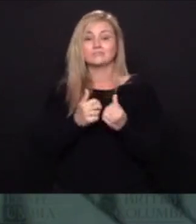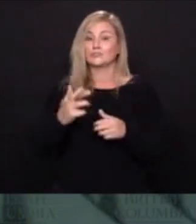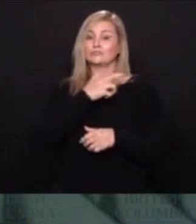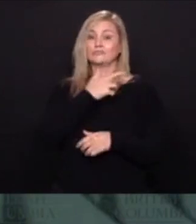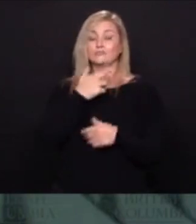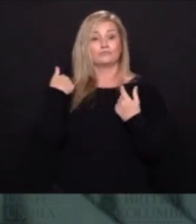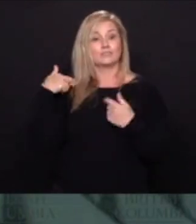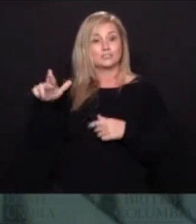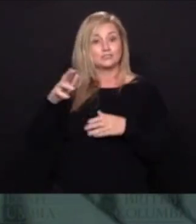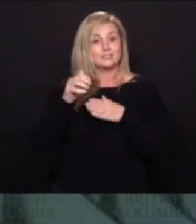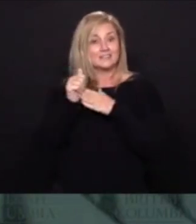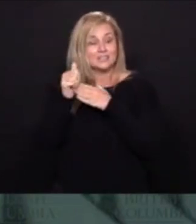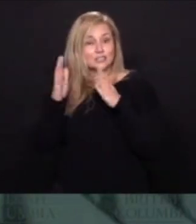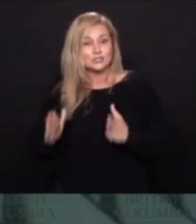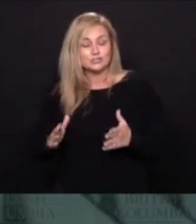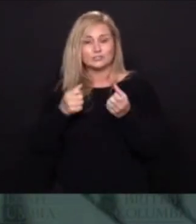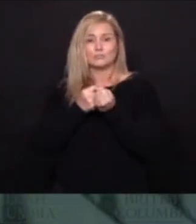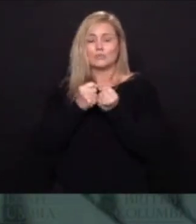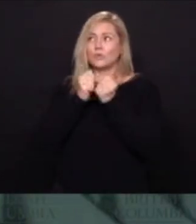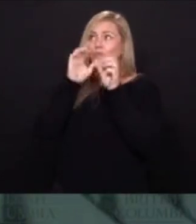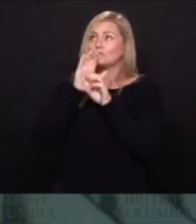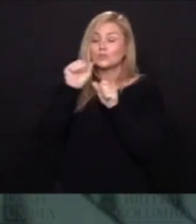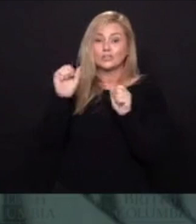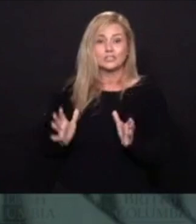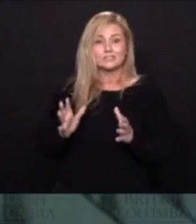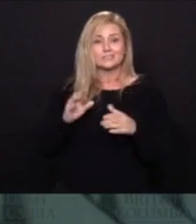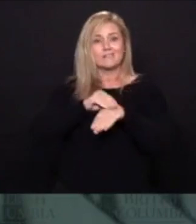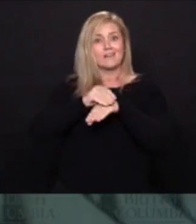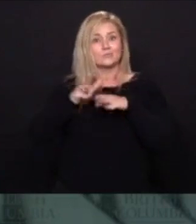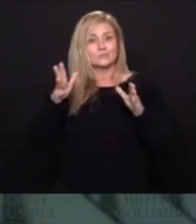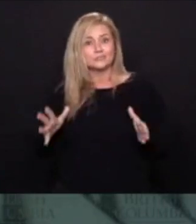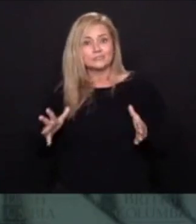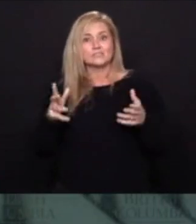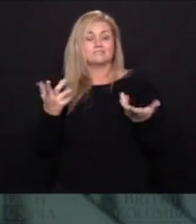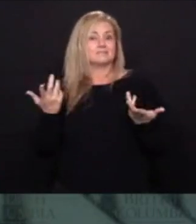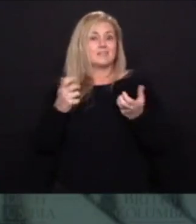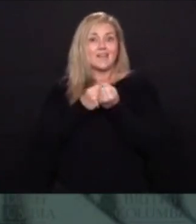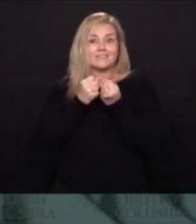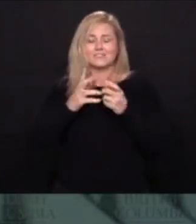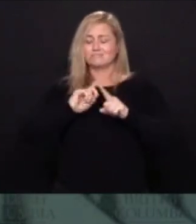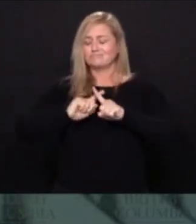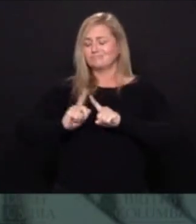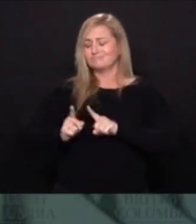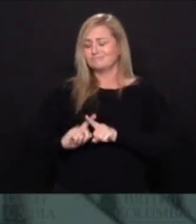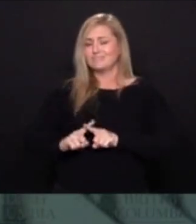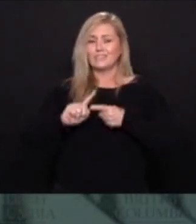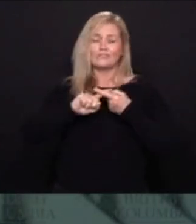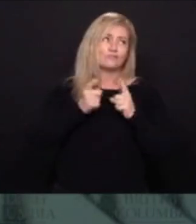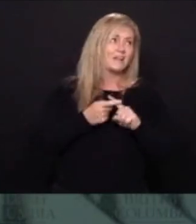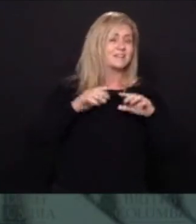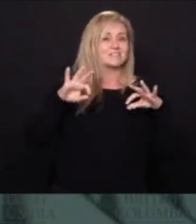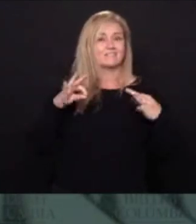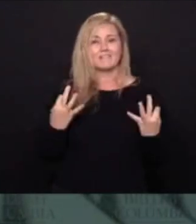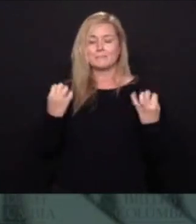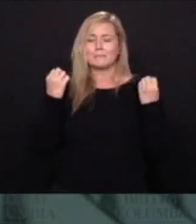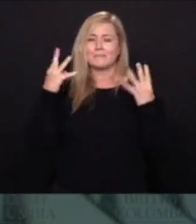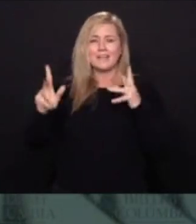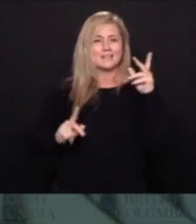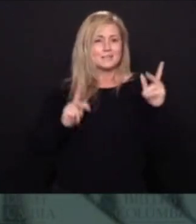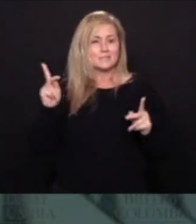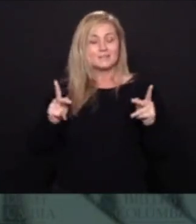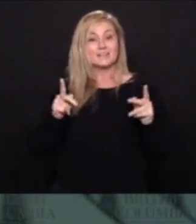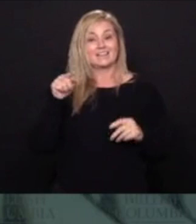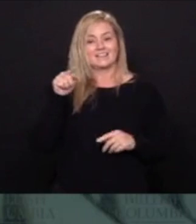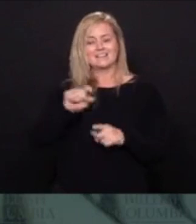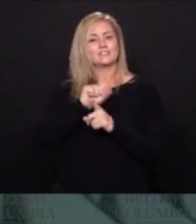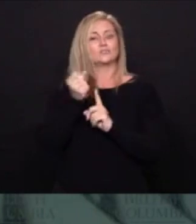leaders, support workers, counselors, advocates, friends, and families that the situation